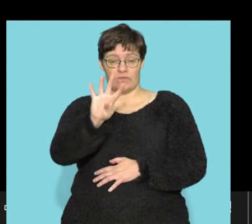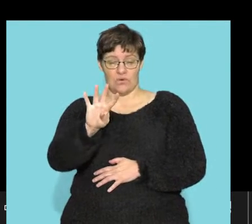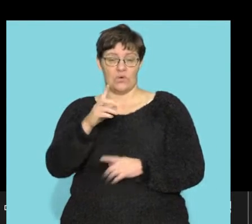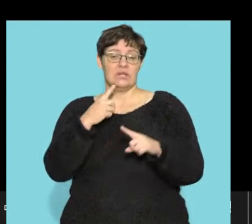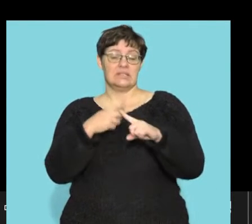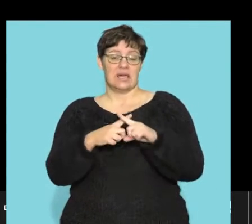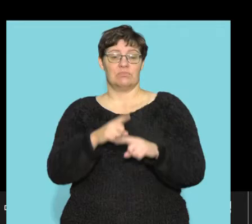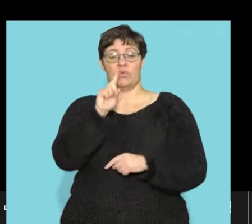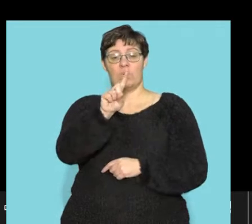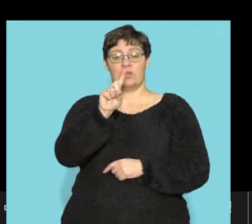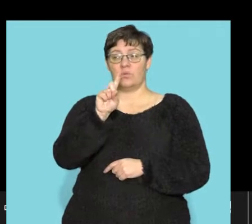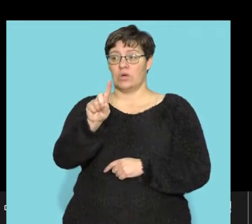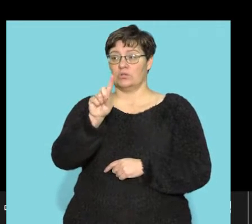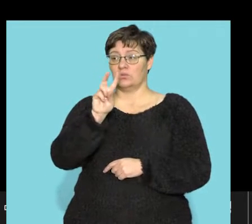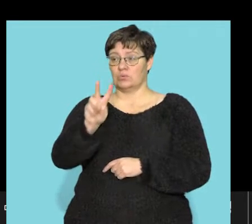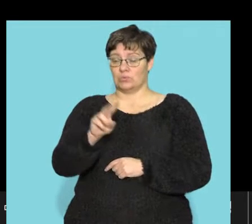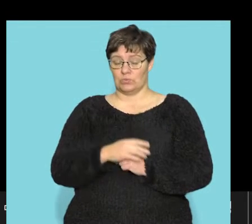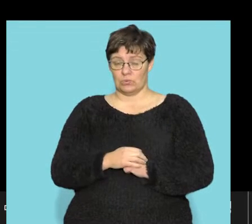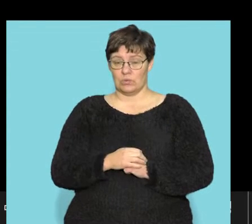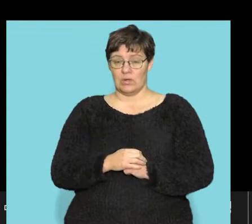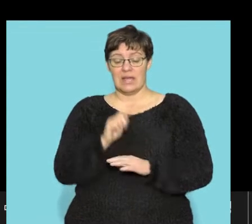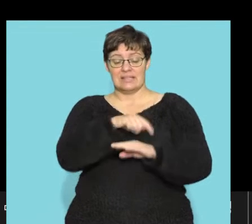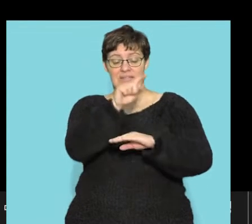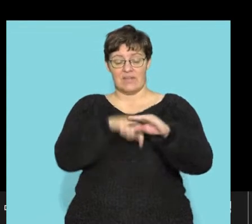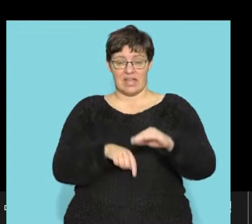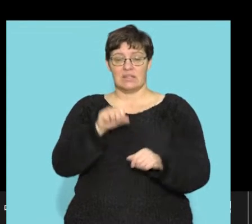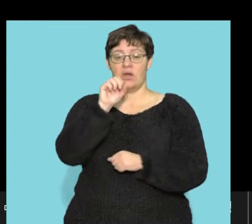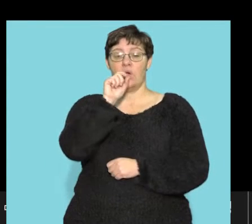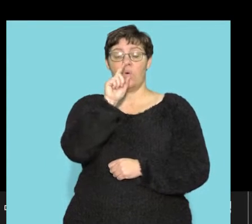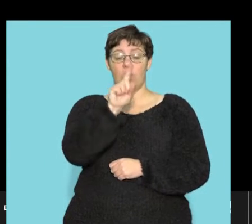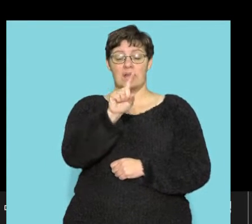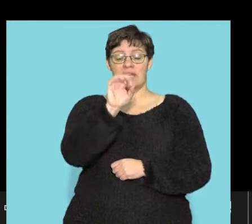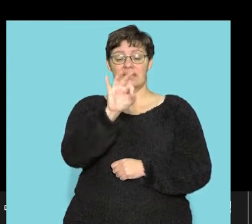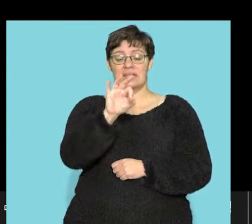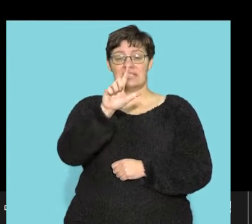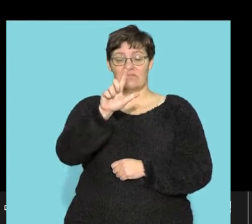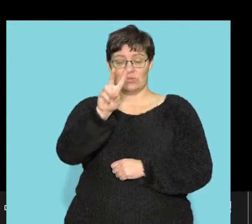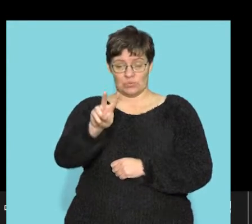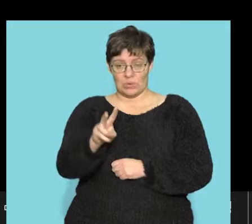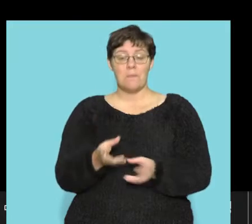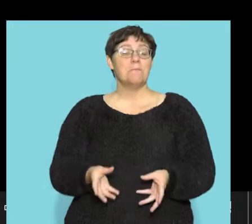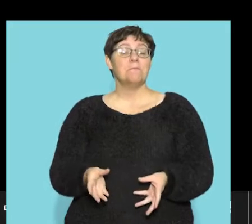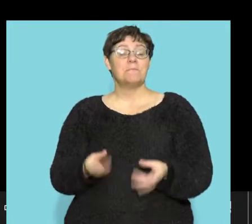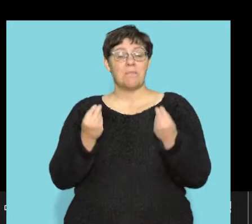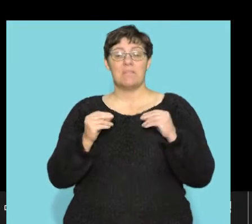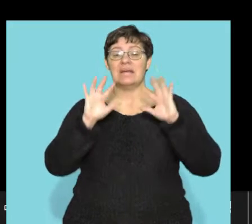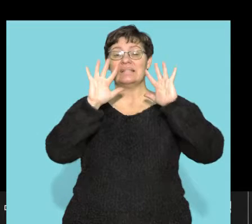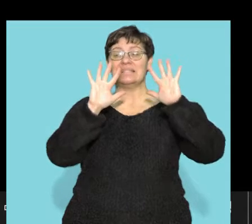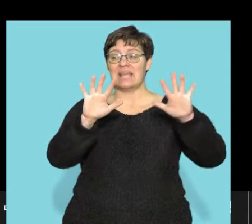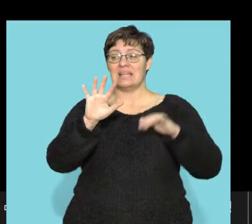126,224 times the 112 divided by 1372, and that will give